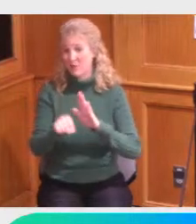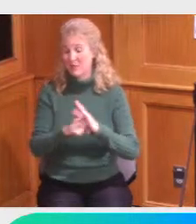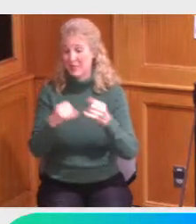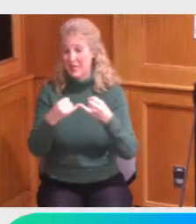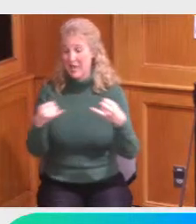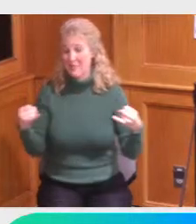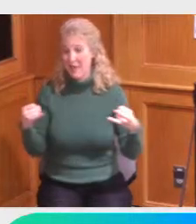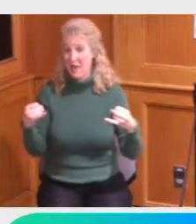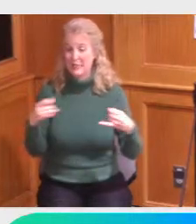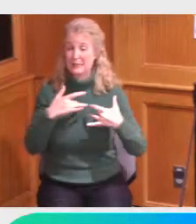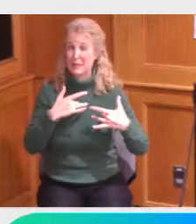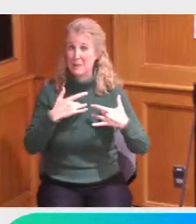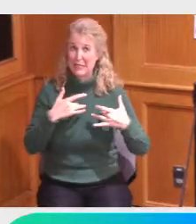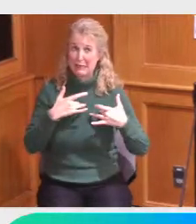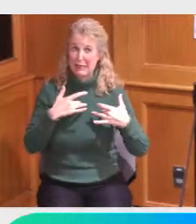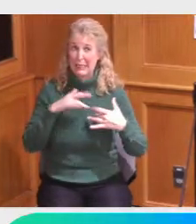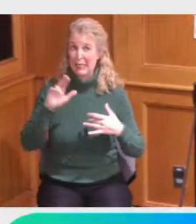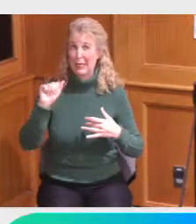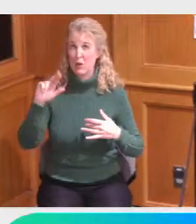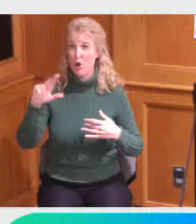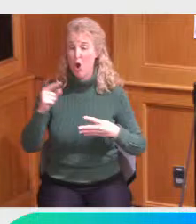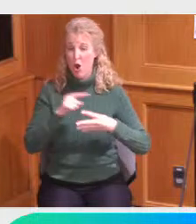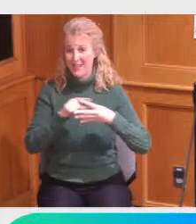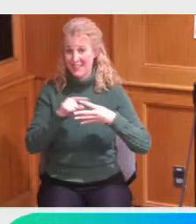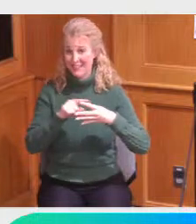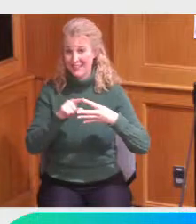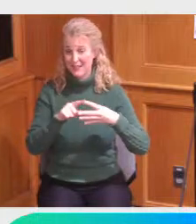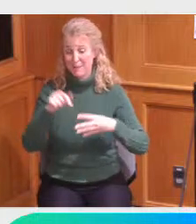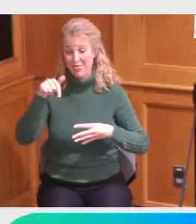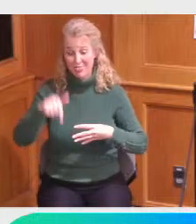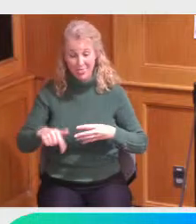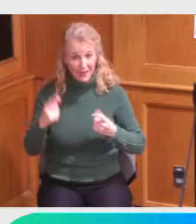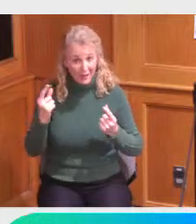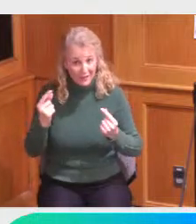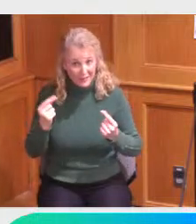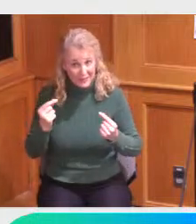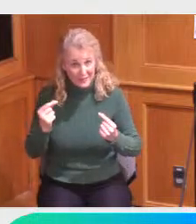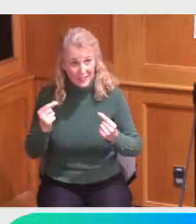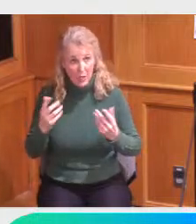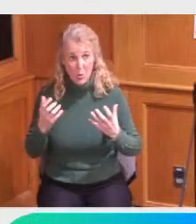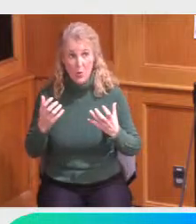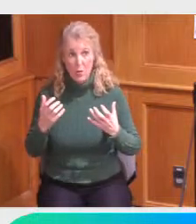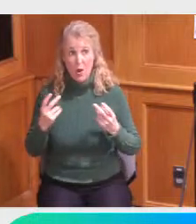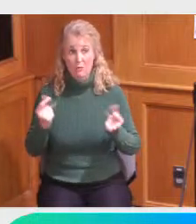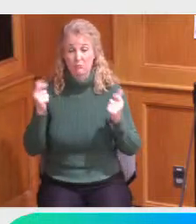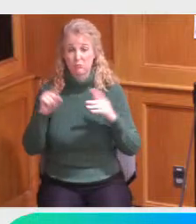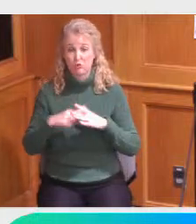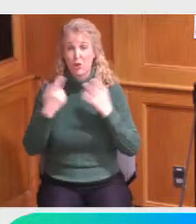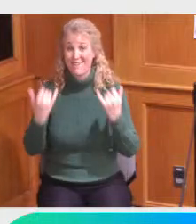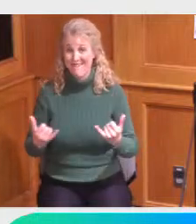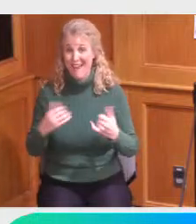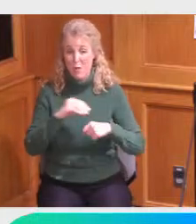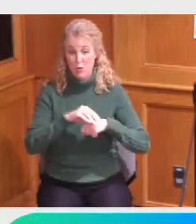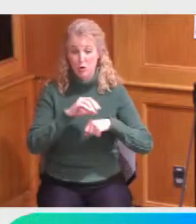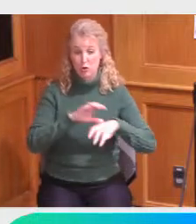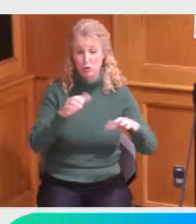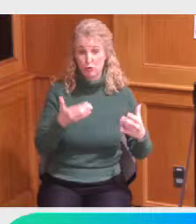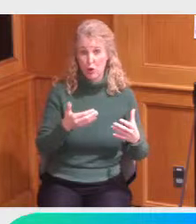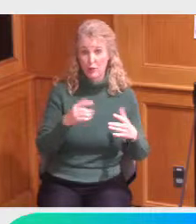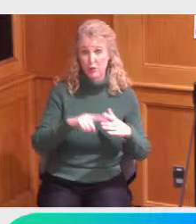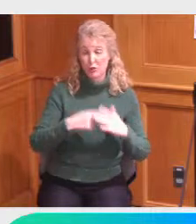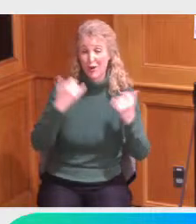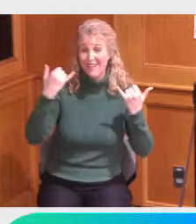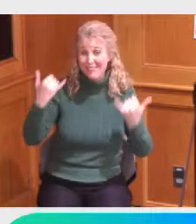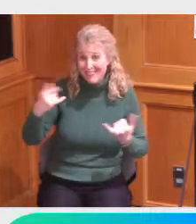of usually typically the very first week of August. What this would do is extend that deadline so that the consultants would be engaged in the